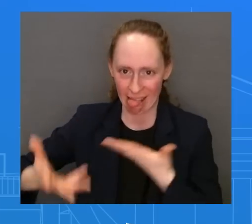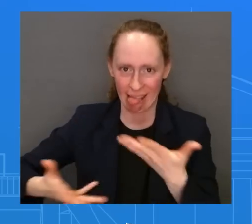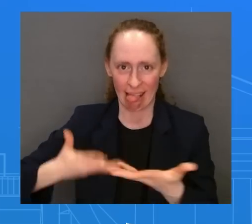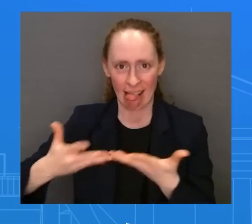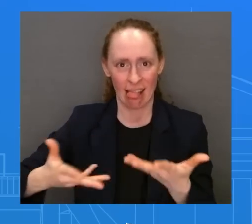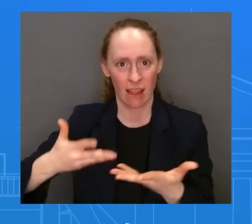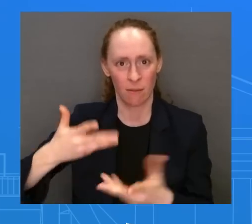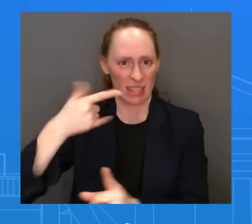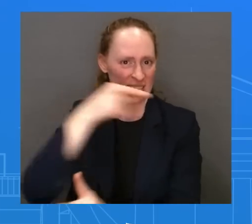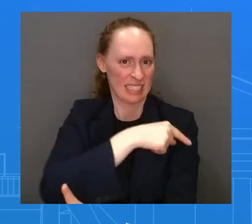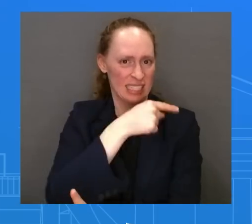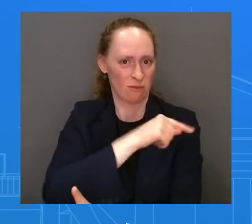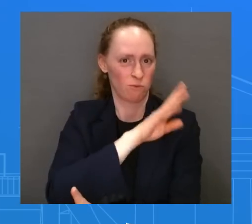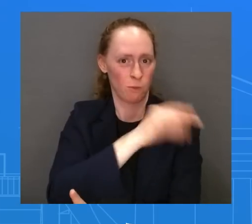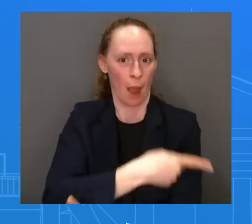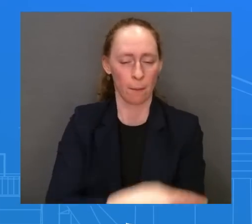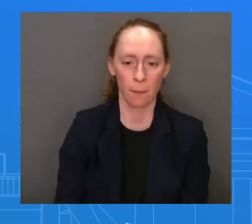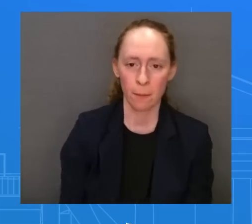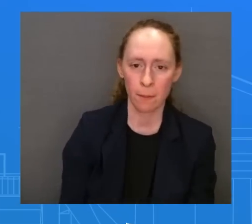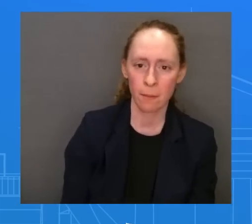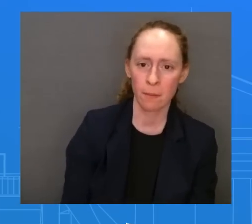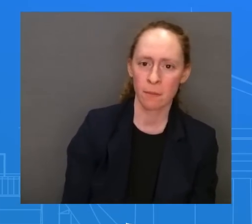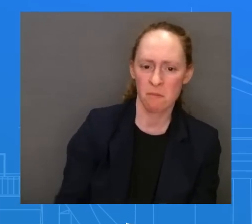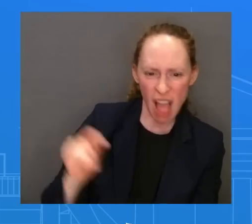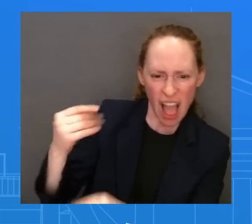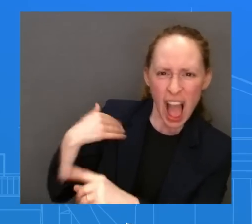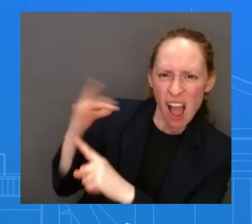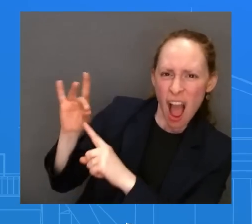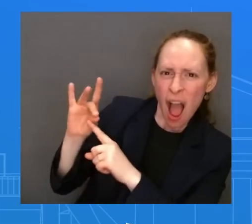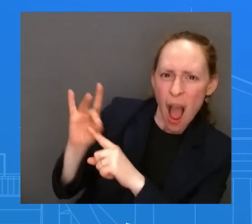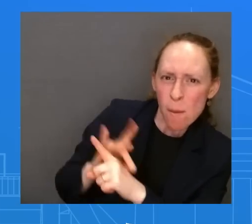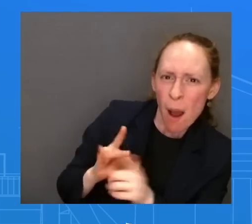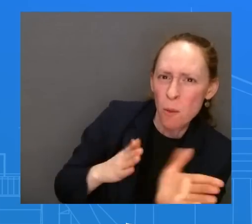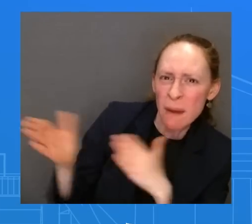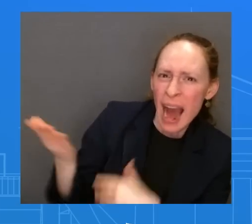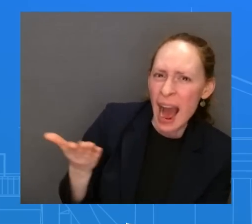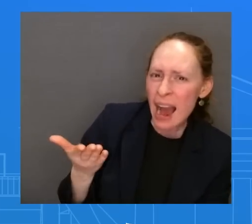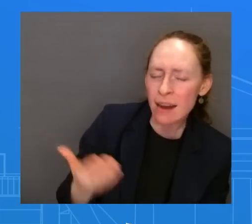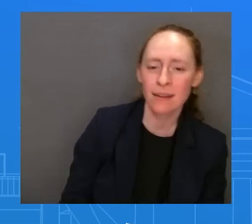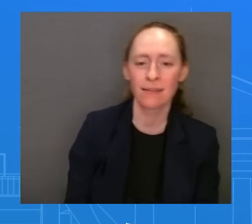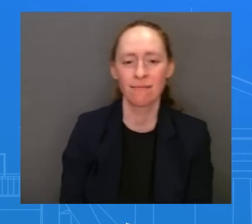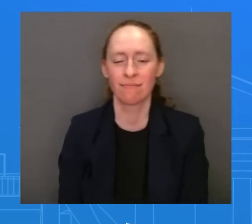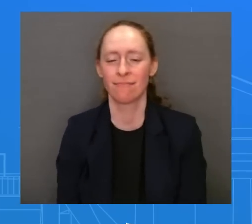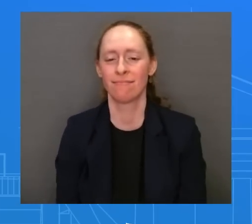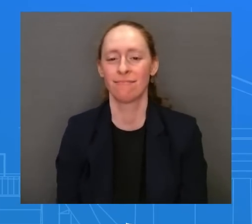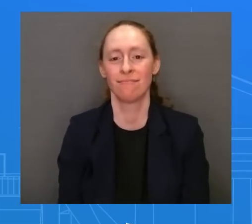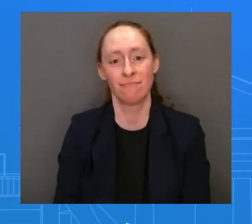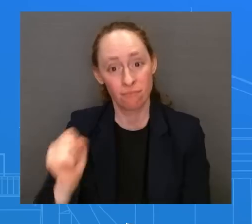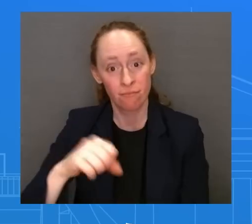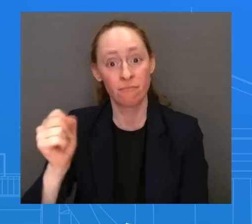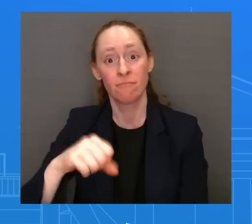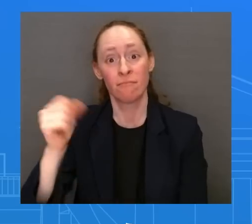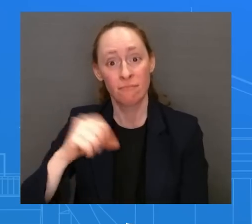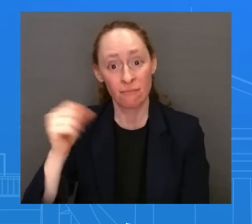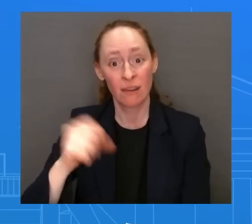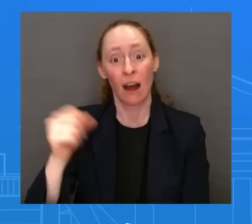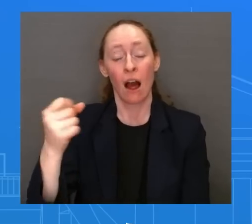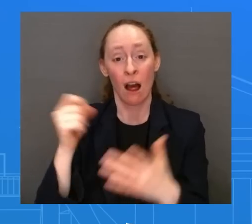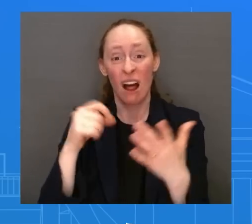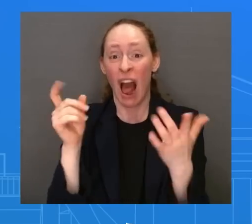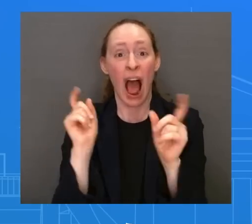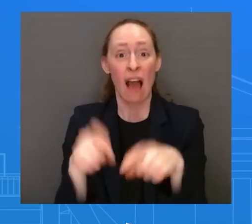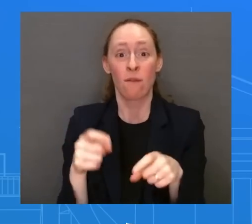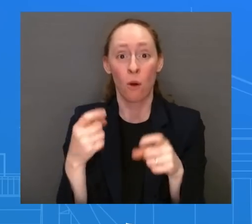months to plan because we whatever plans there might have been done by the previous administration we didn't see um and and it was not